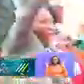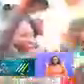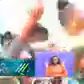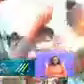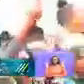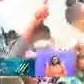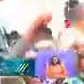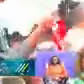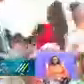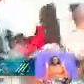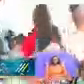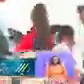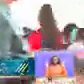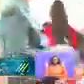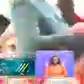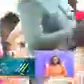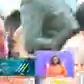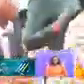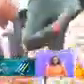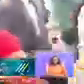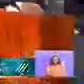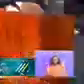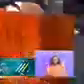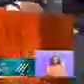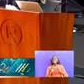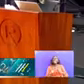now somebody say